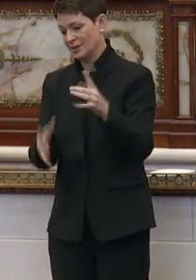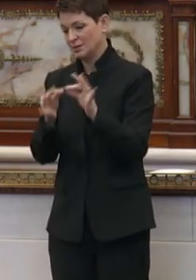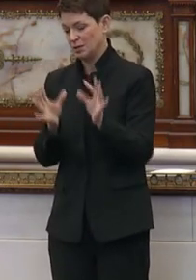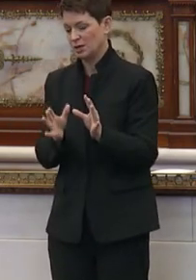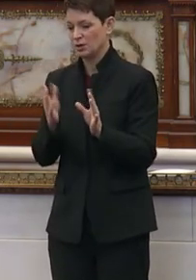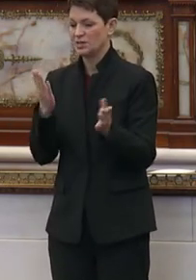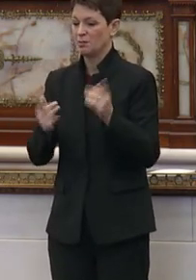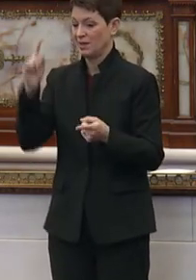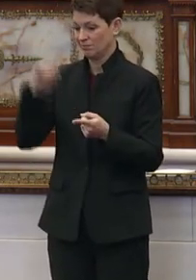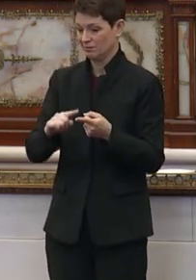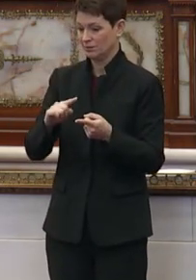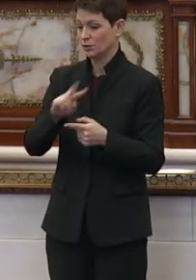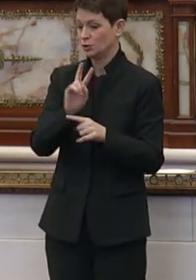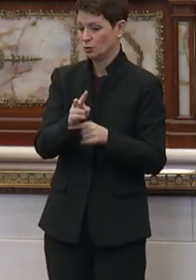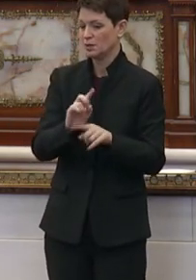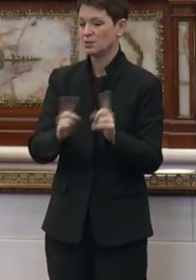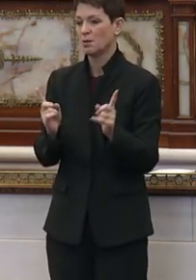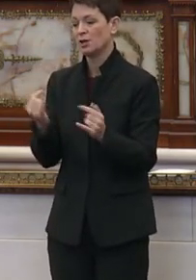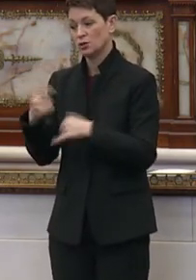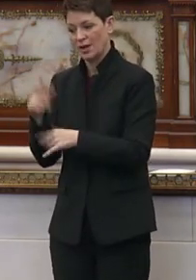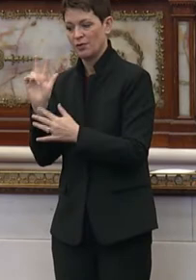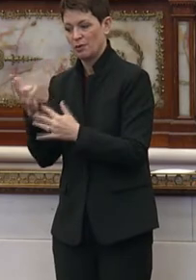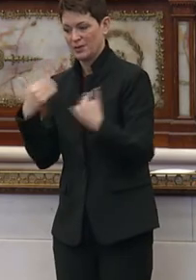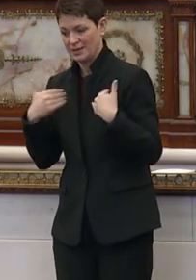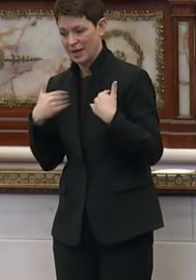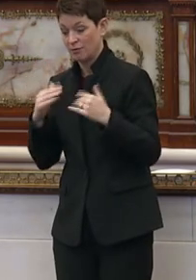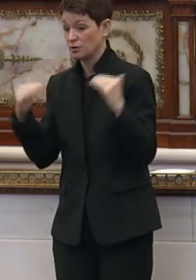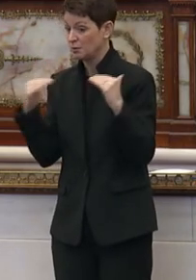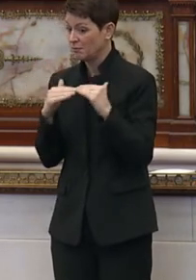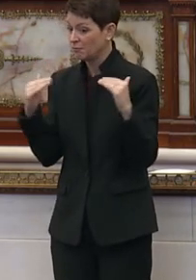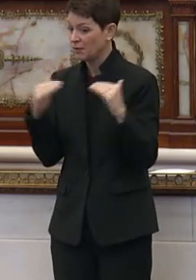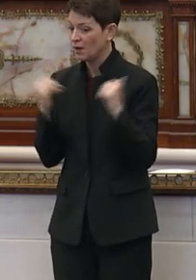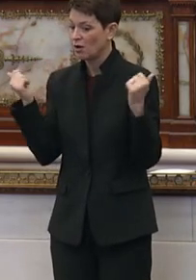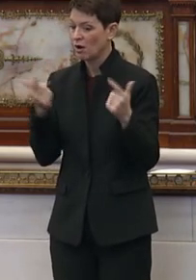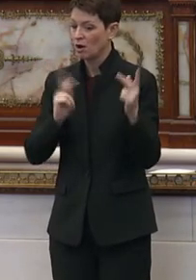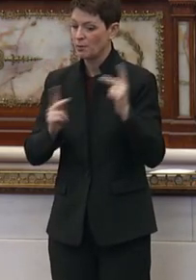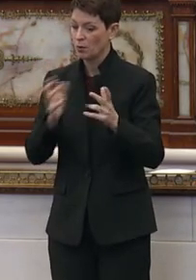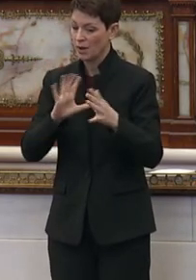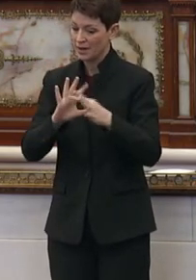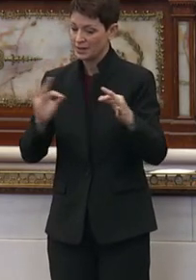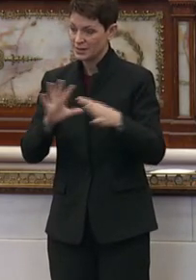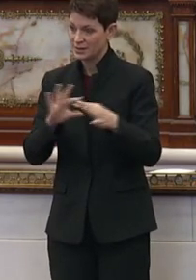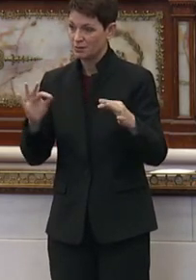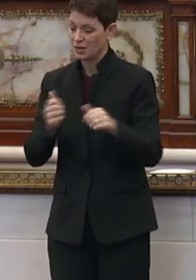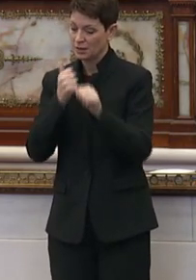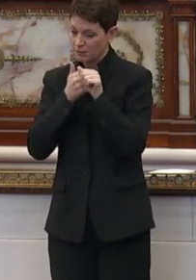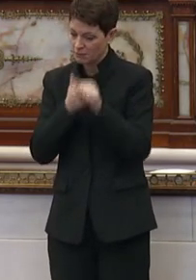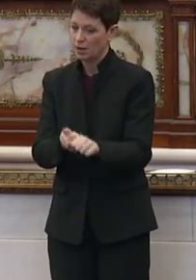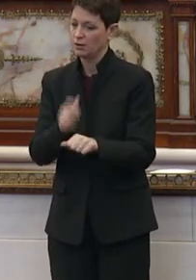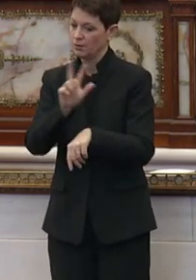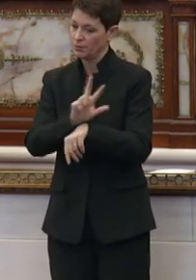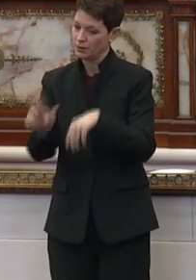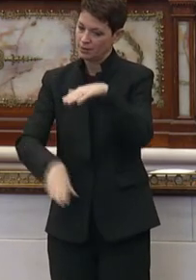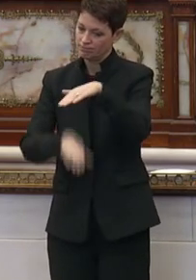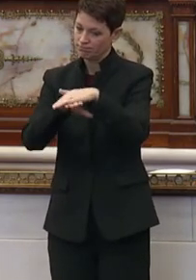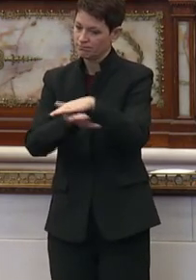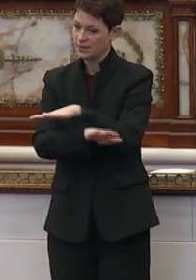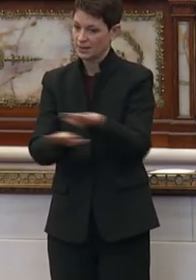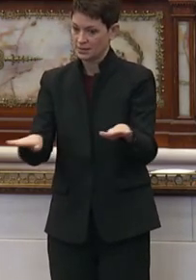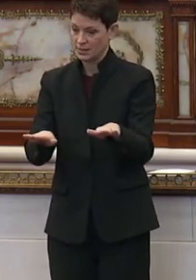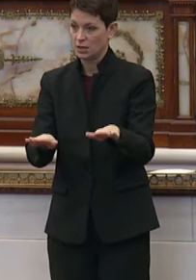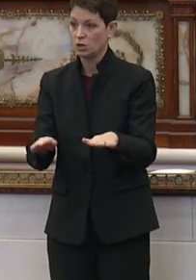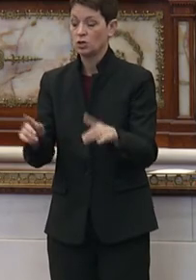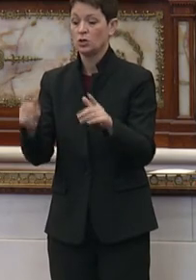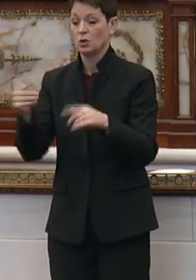may vary, but today you'll have 3 minutes. In order to be fair, though, all those wishing to speak, I intend to hold faithfully to the established time limit.